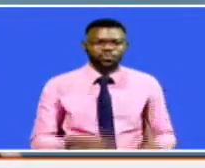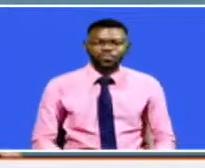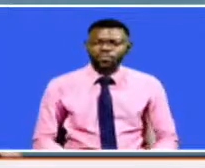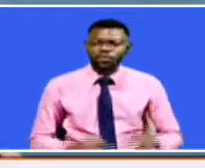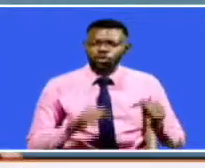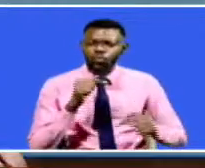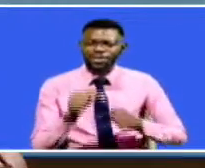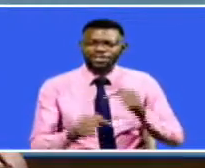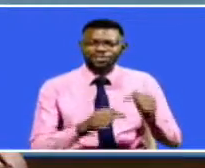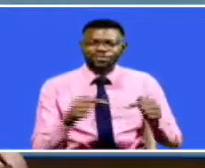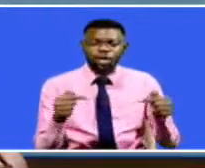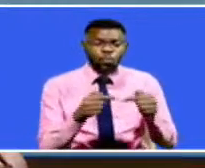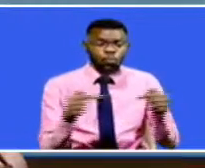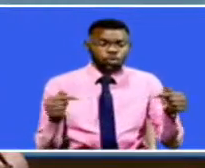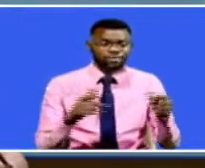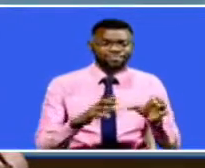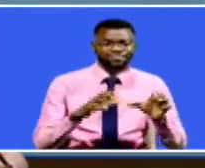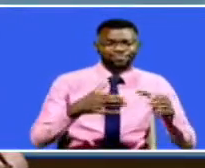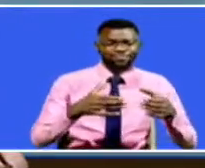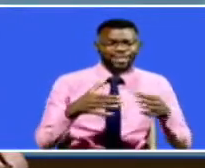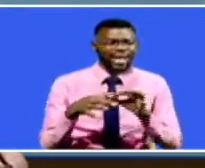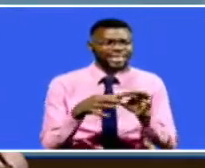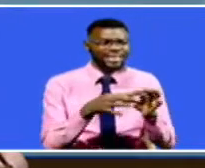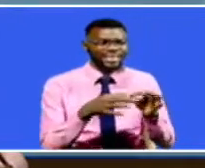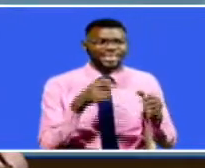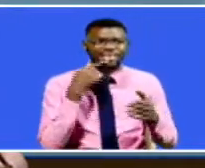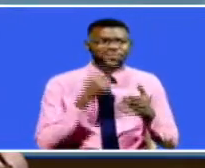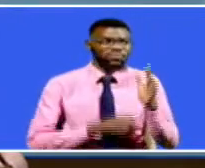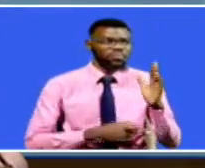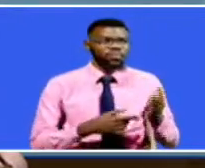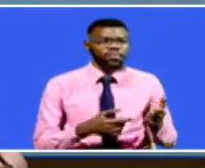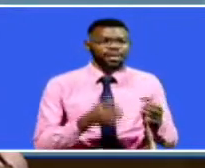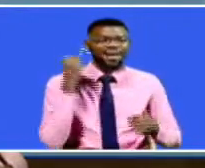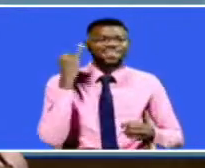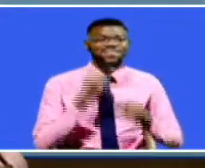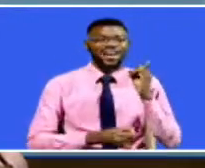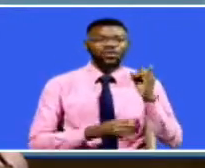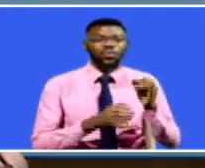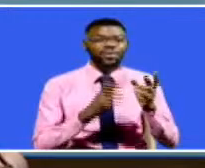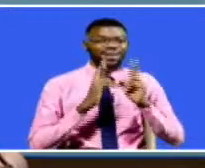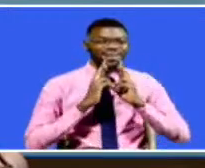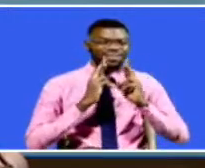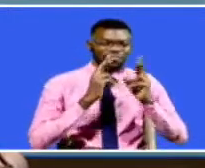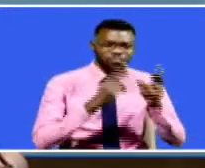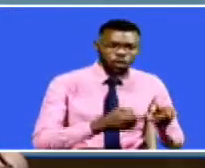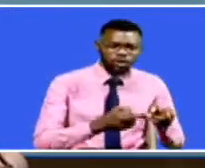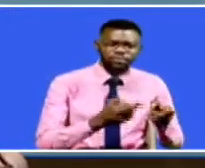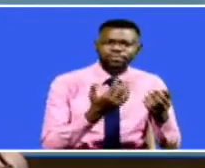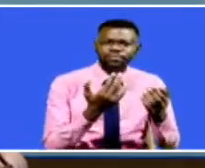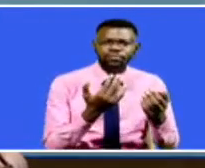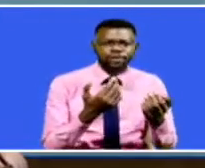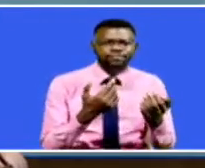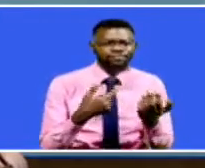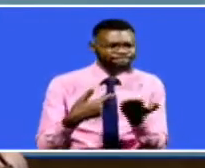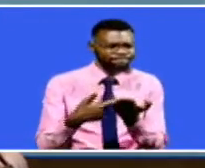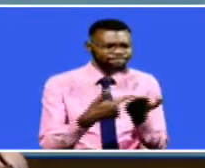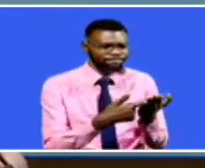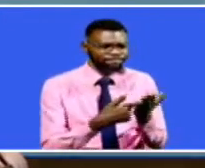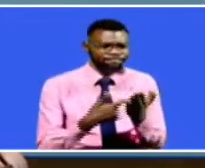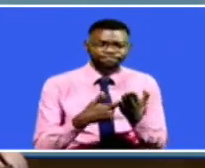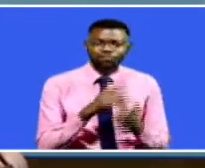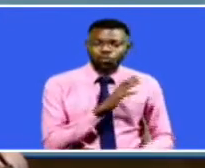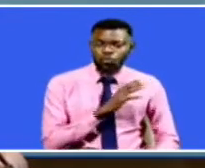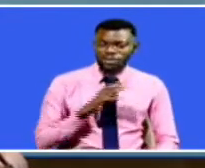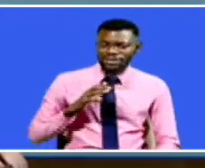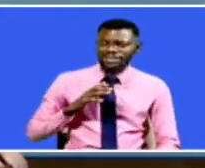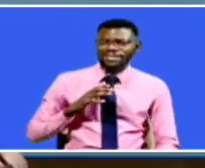Moving on, the opposition Azimio has threatened to reject the final report of the ongoing talks by the bipartisan